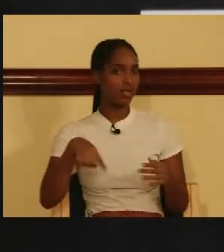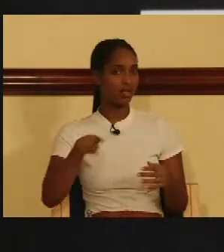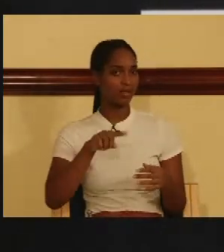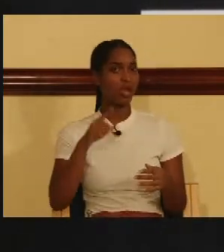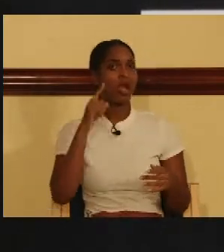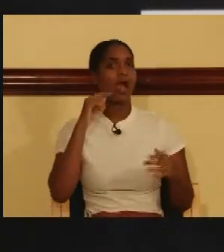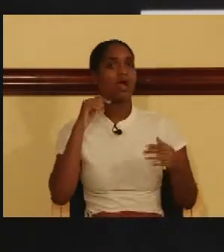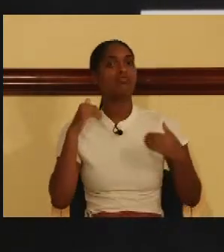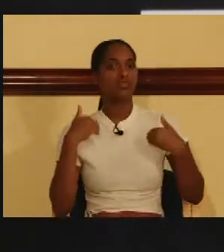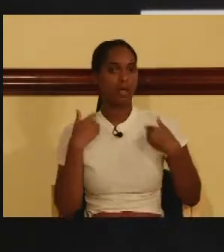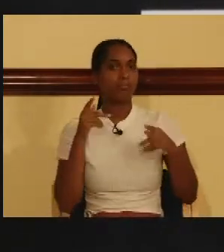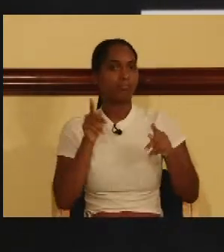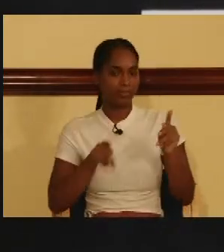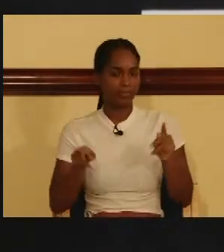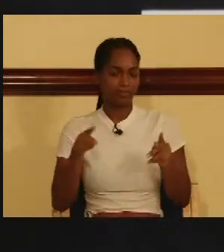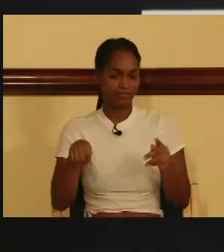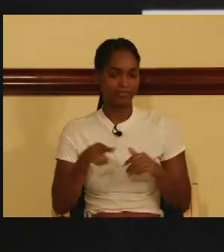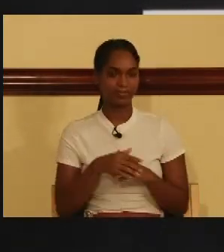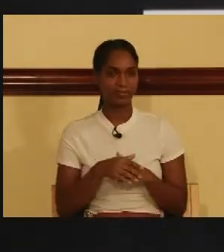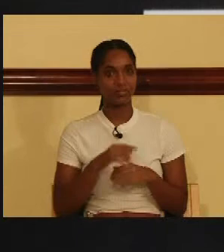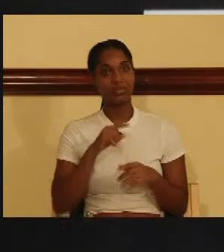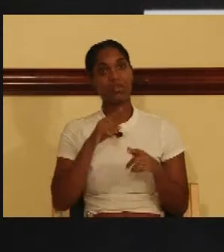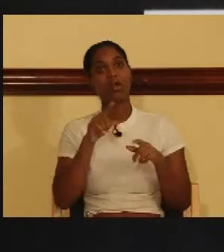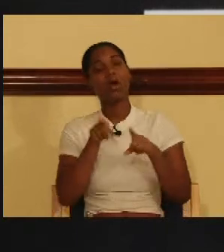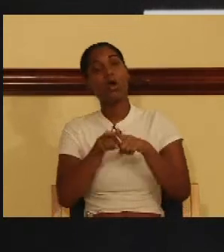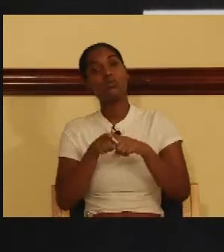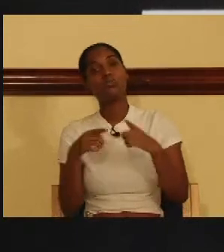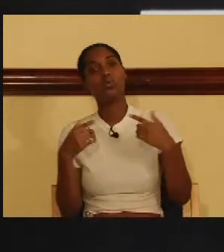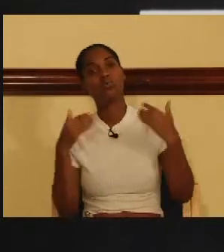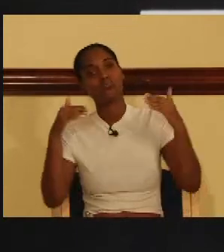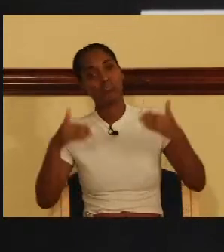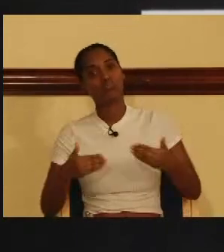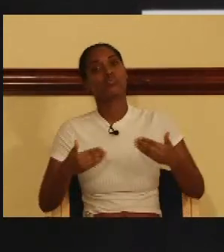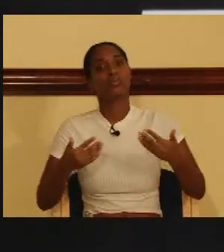young people. We also facilitated